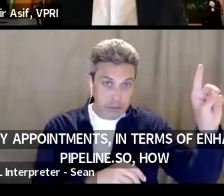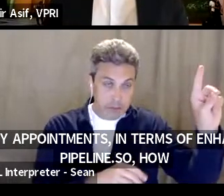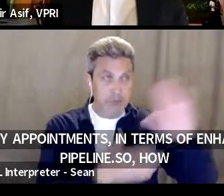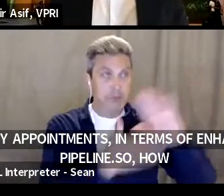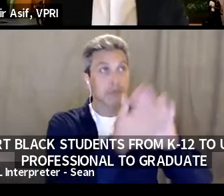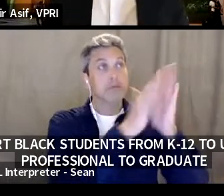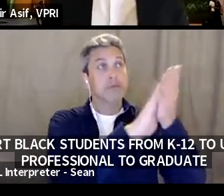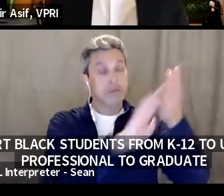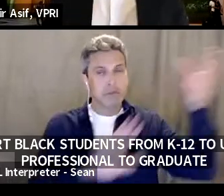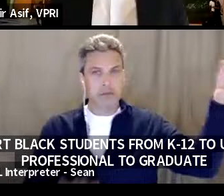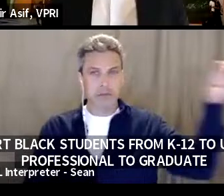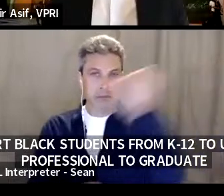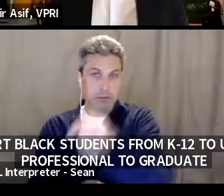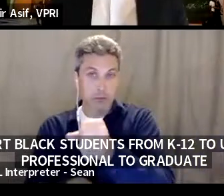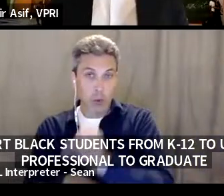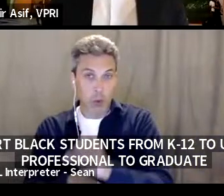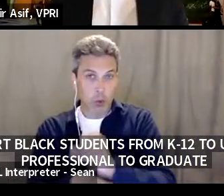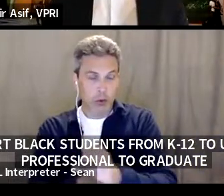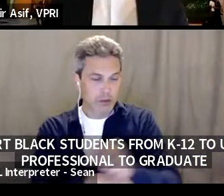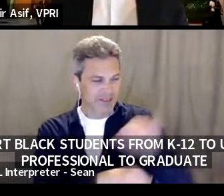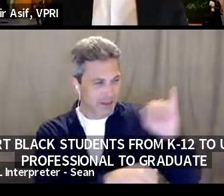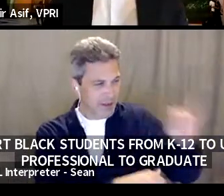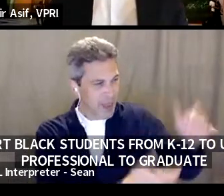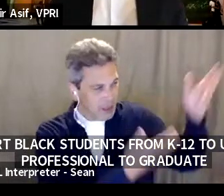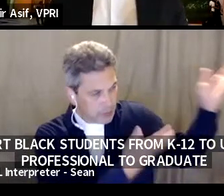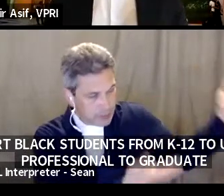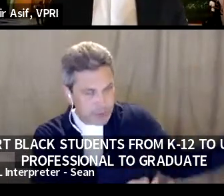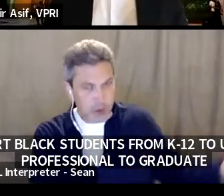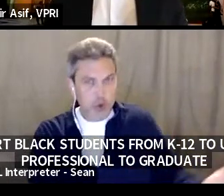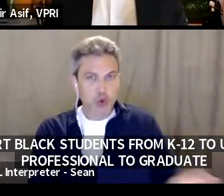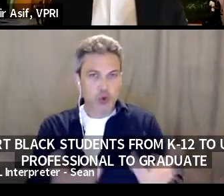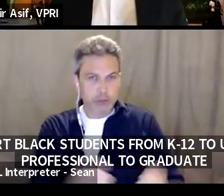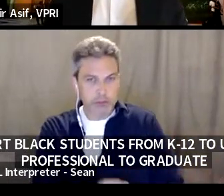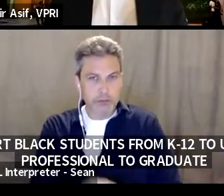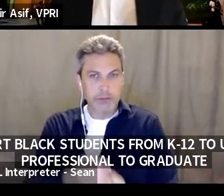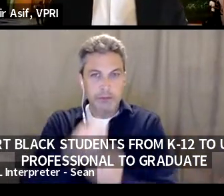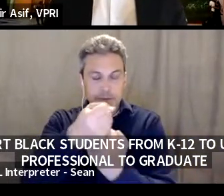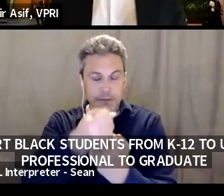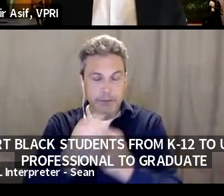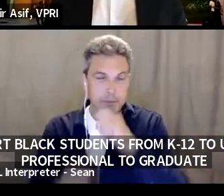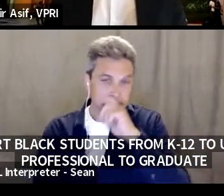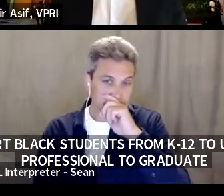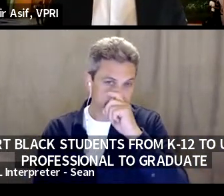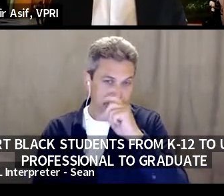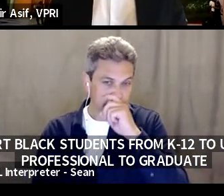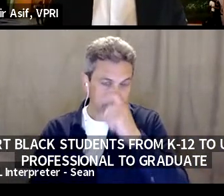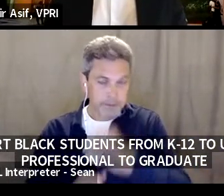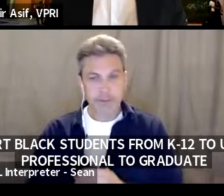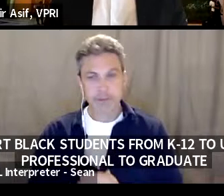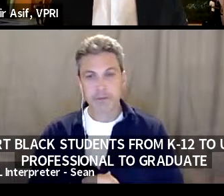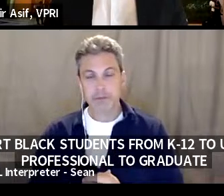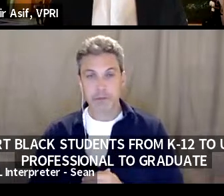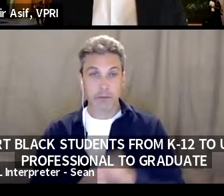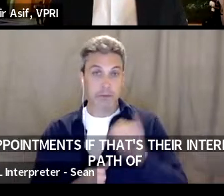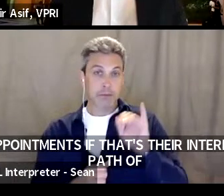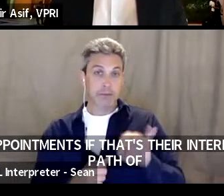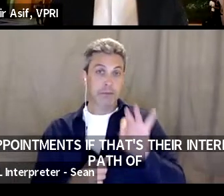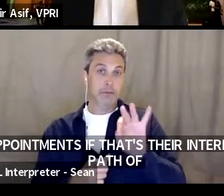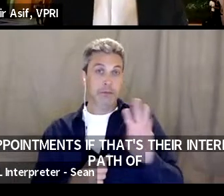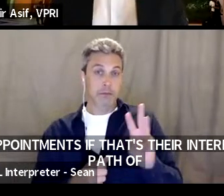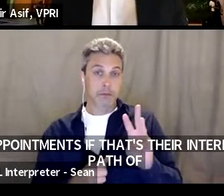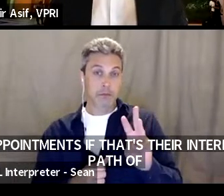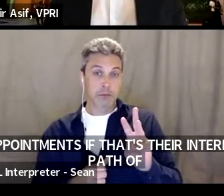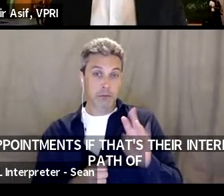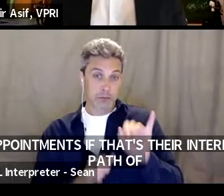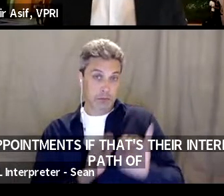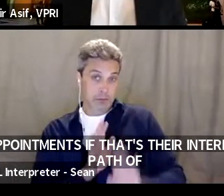interested, chosen path of career. So that a new framework is in